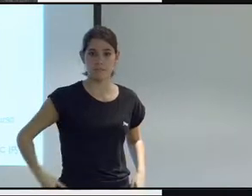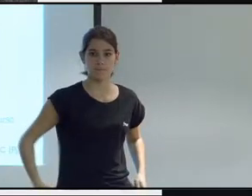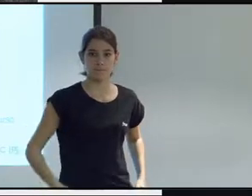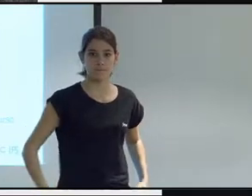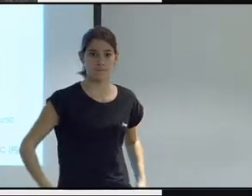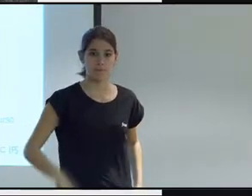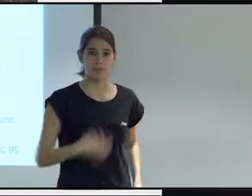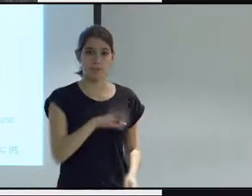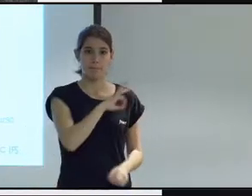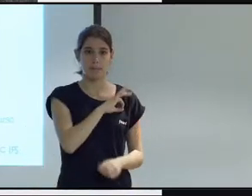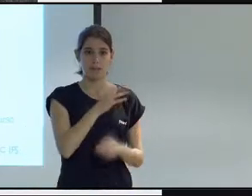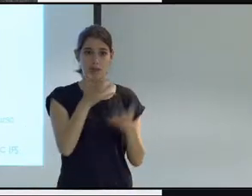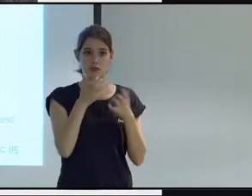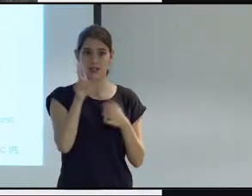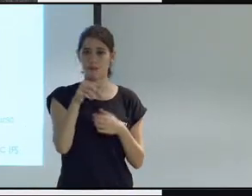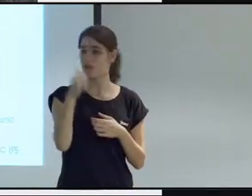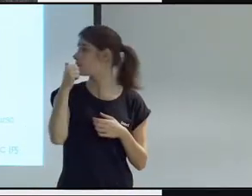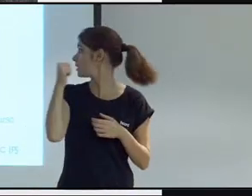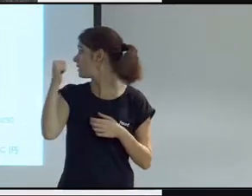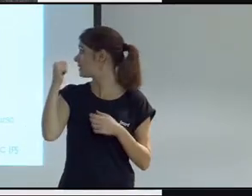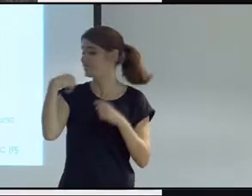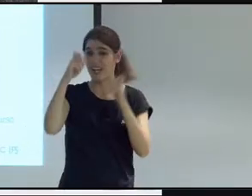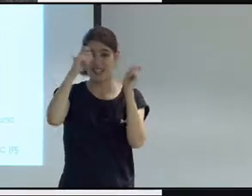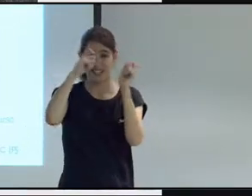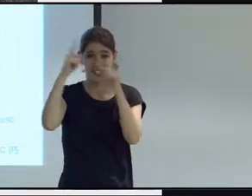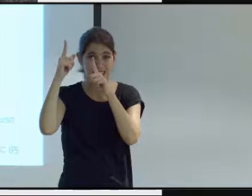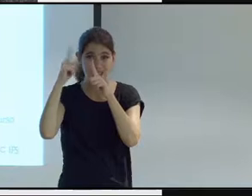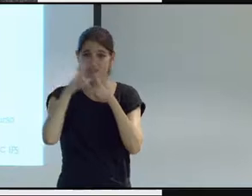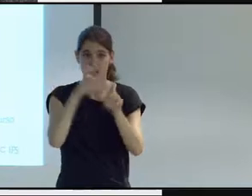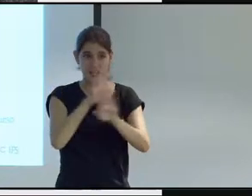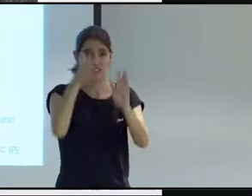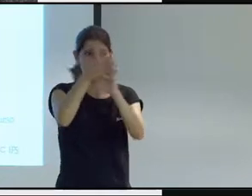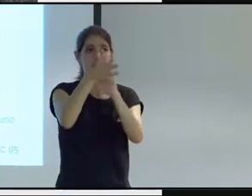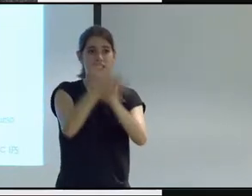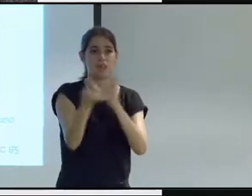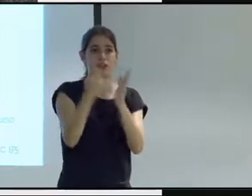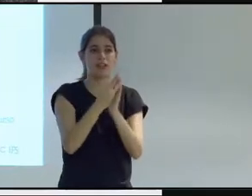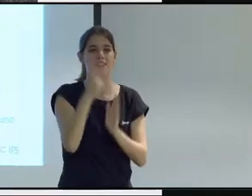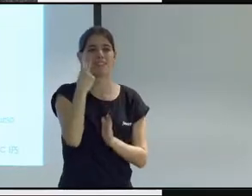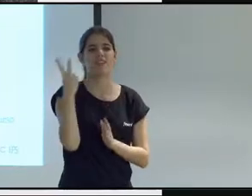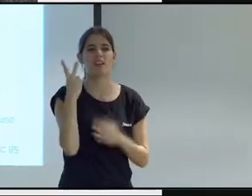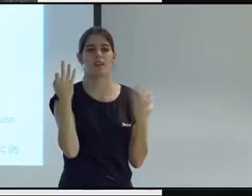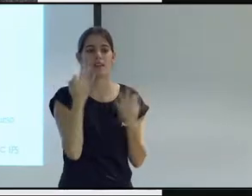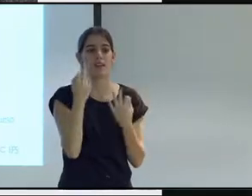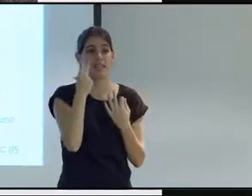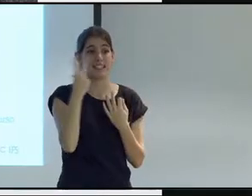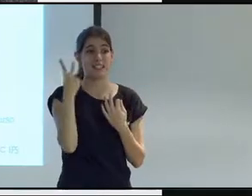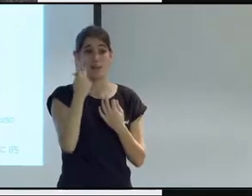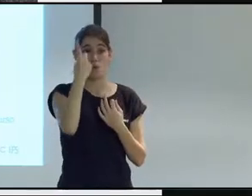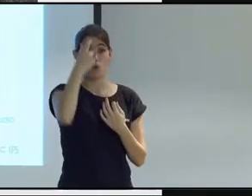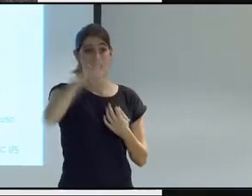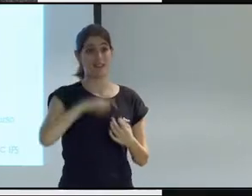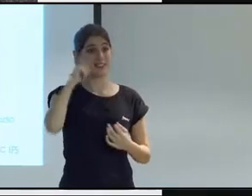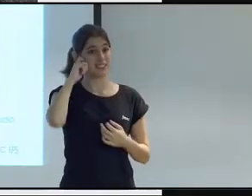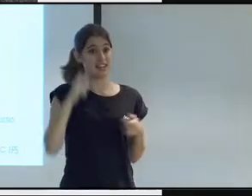This image was, and I think this is terrible. I'm going to describe it for those of you who cannot see well. This